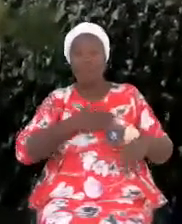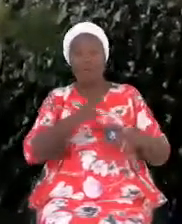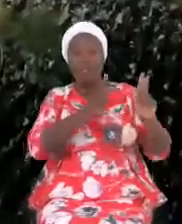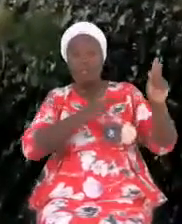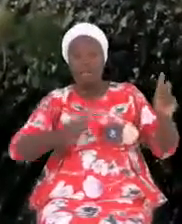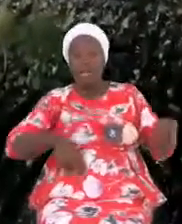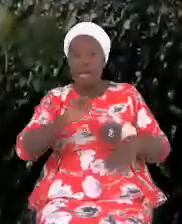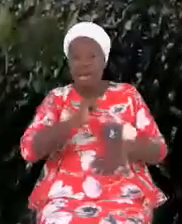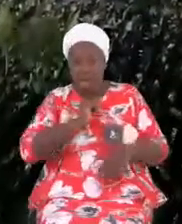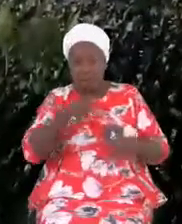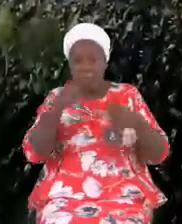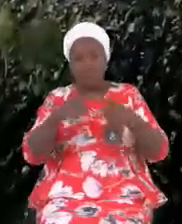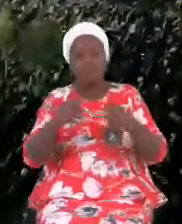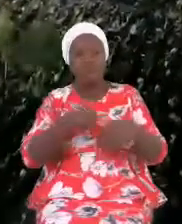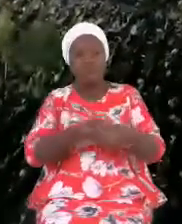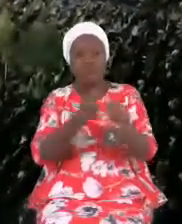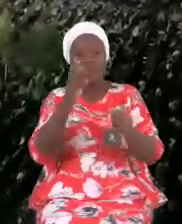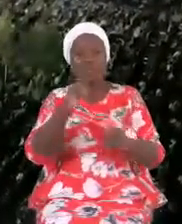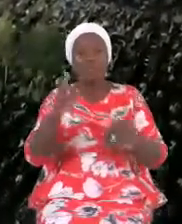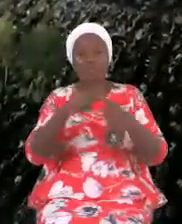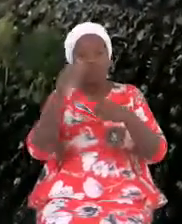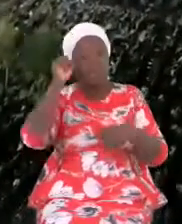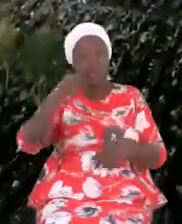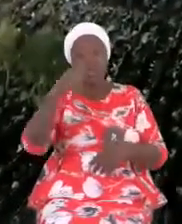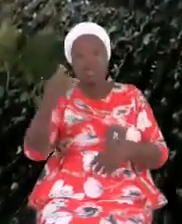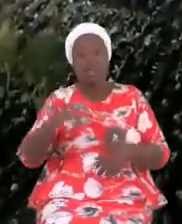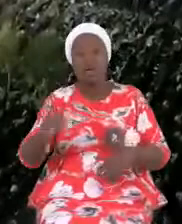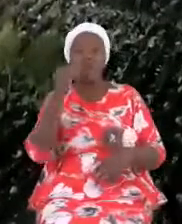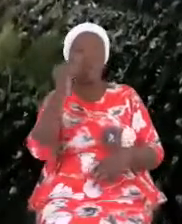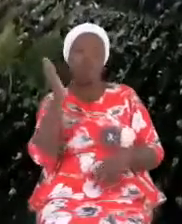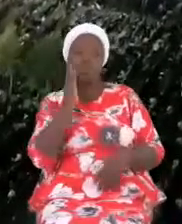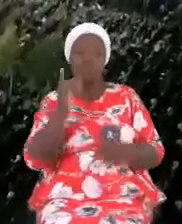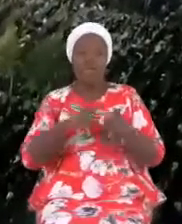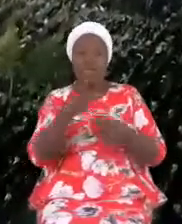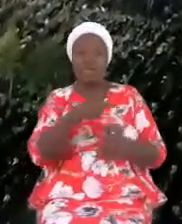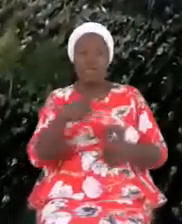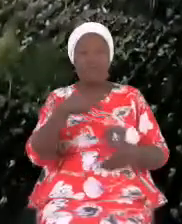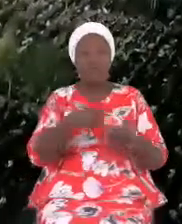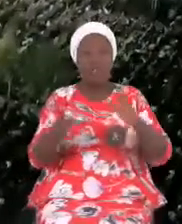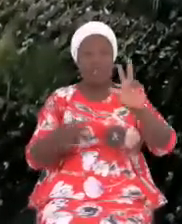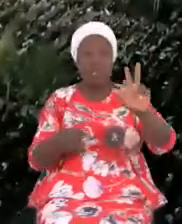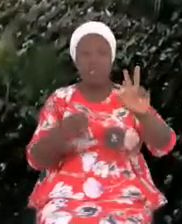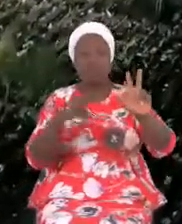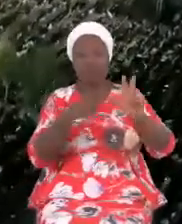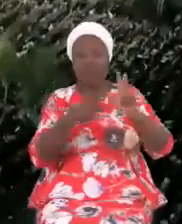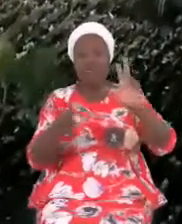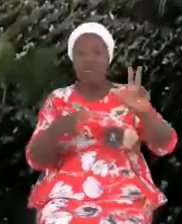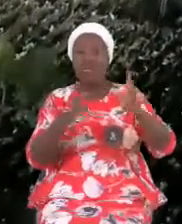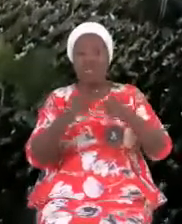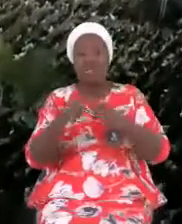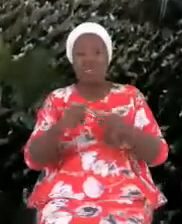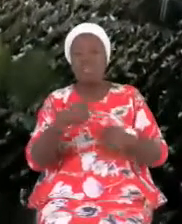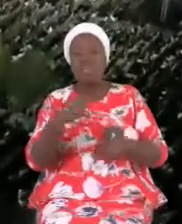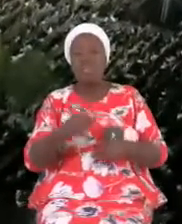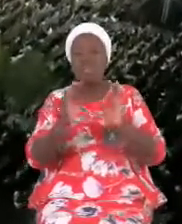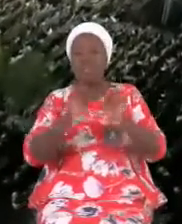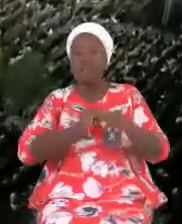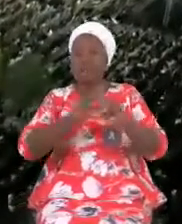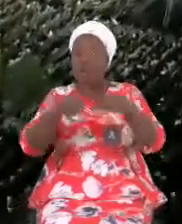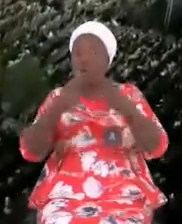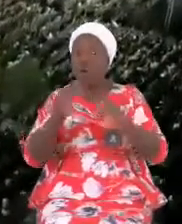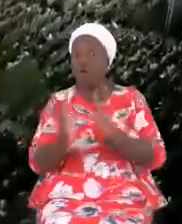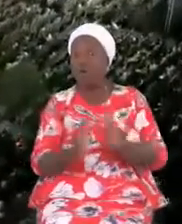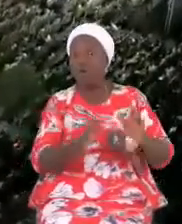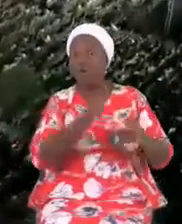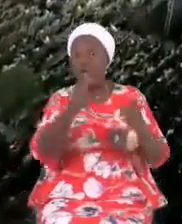to follow him to the eternal home. Then it says in verse 3, it says in verse 3, and if I go and prepare